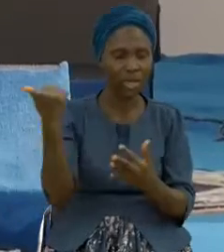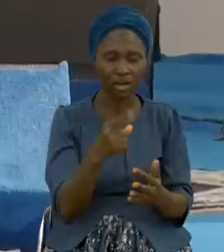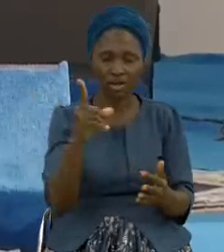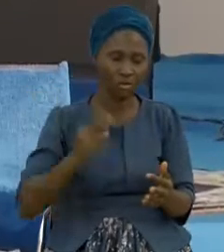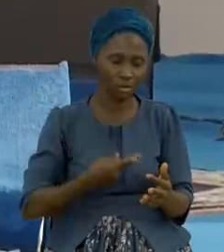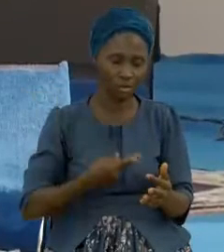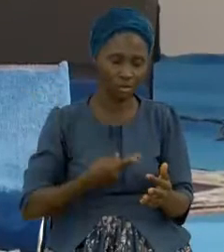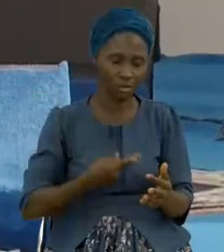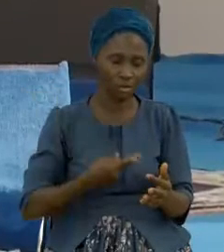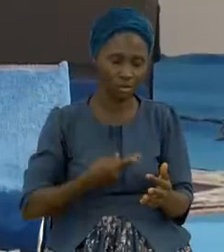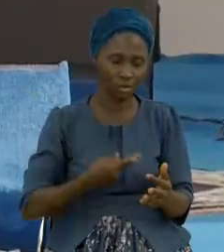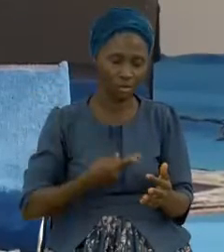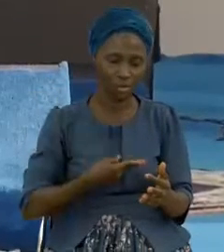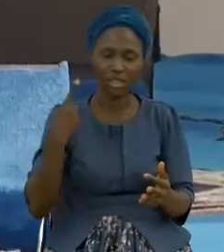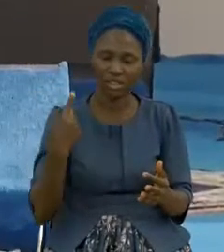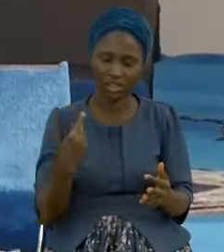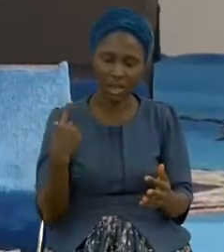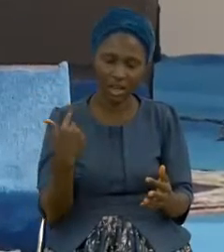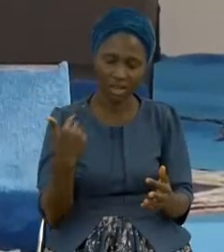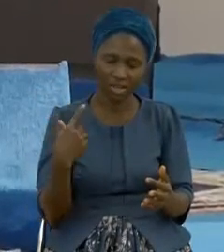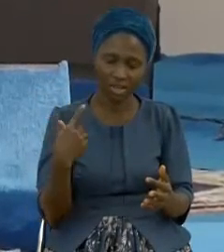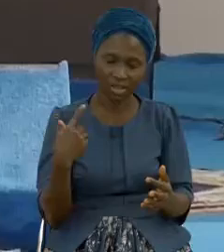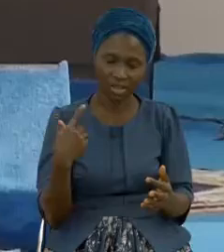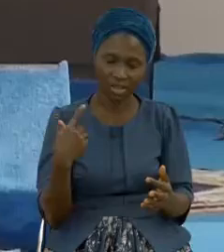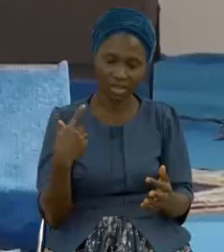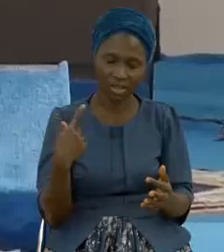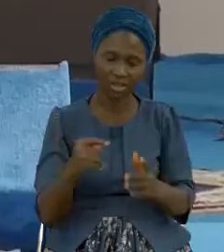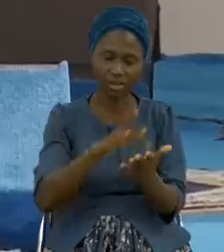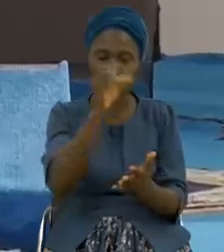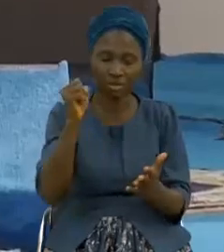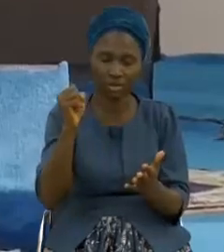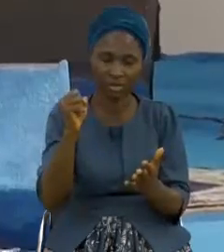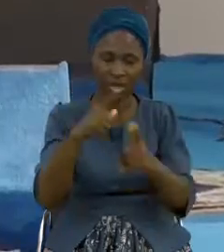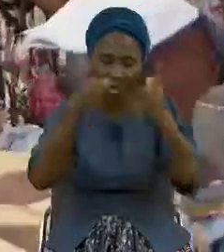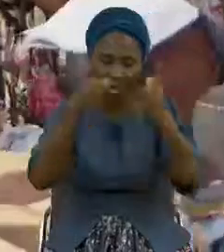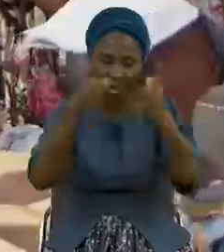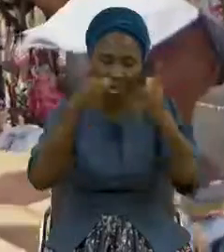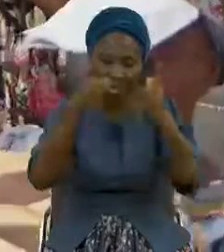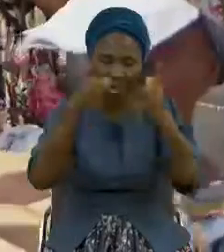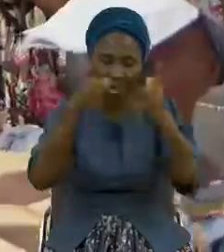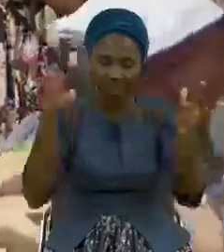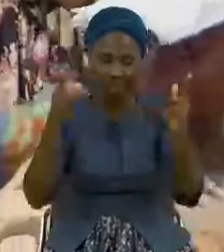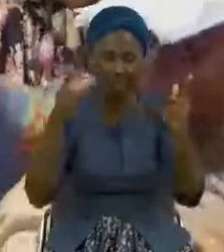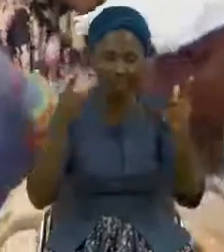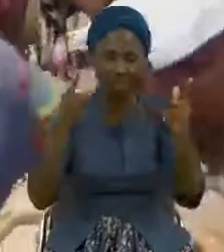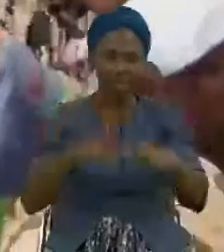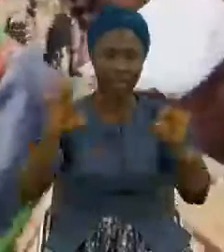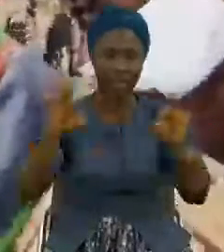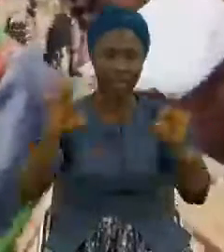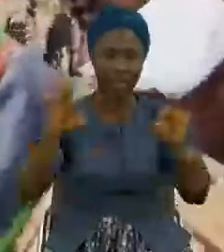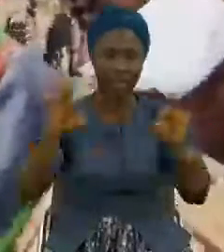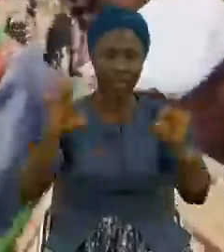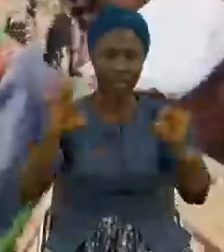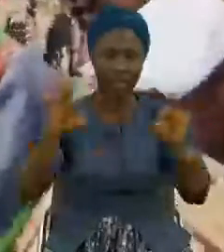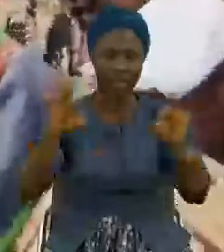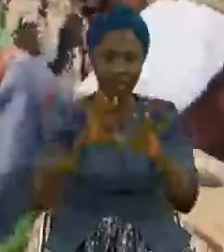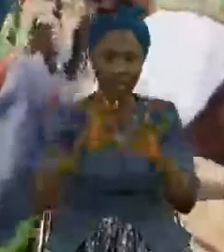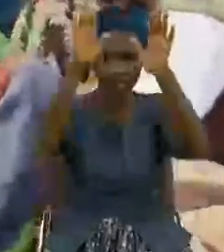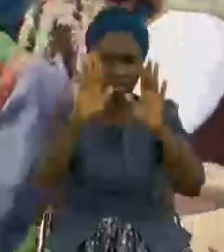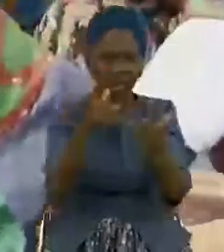marvelous wonders coming to every believer in Jesus' name.